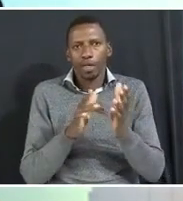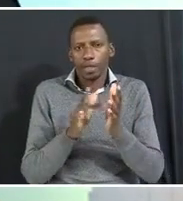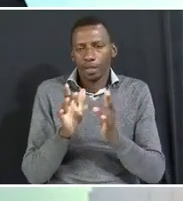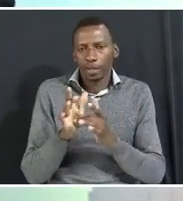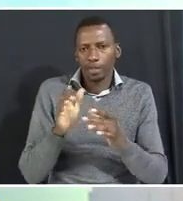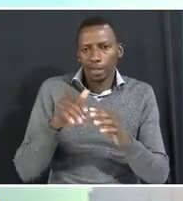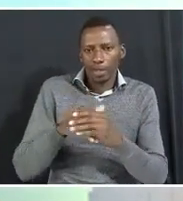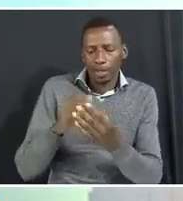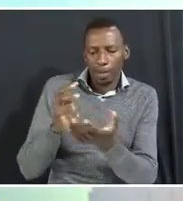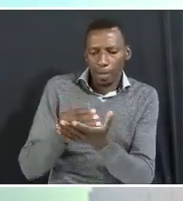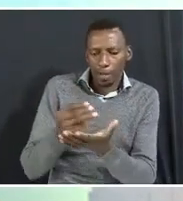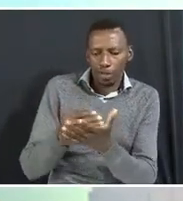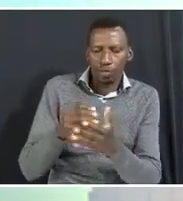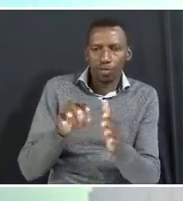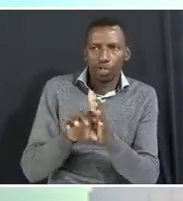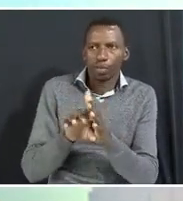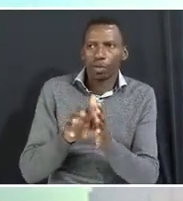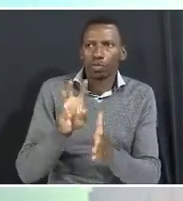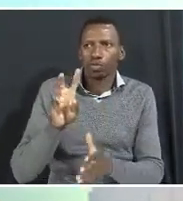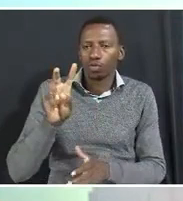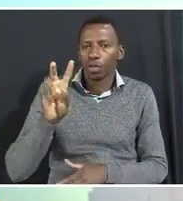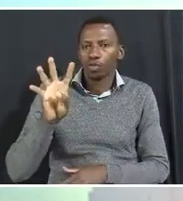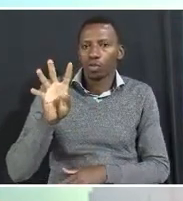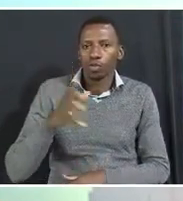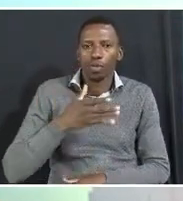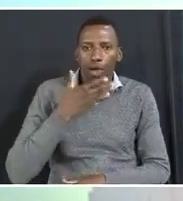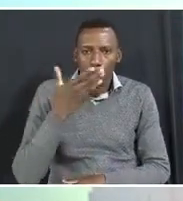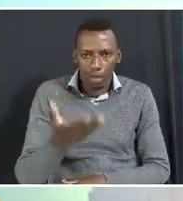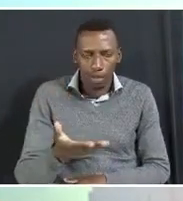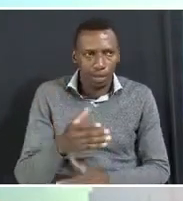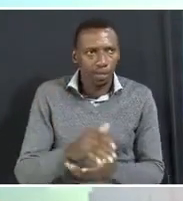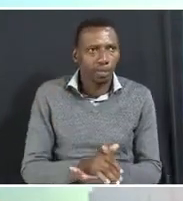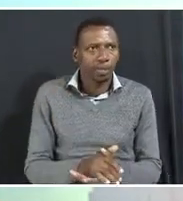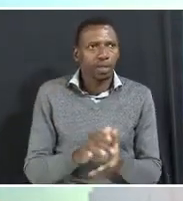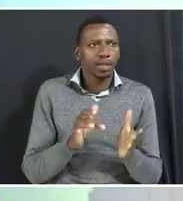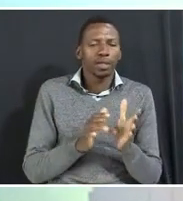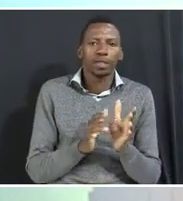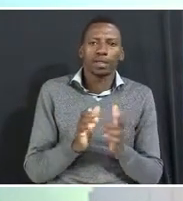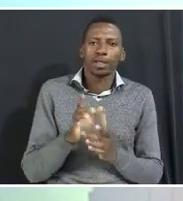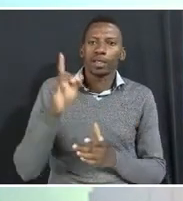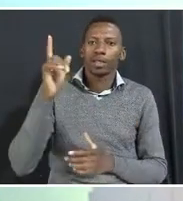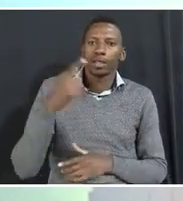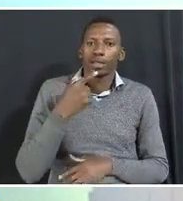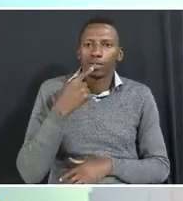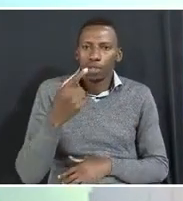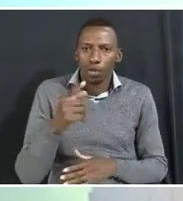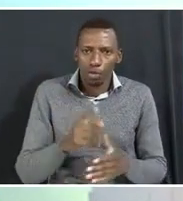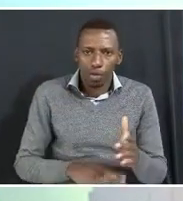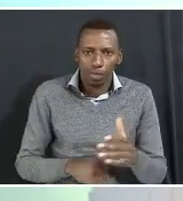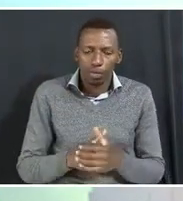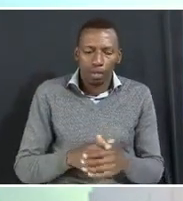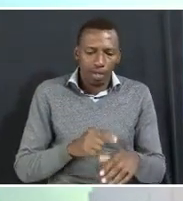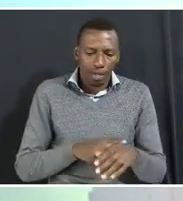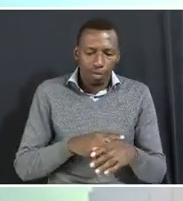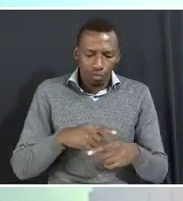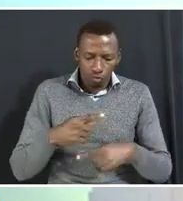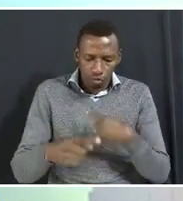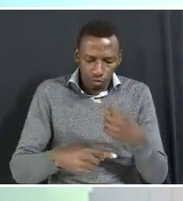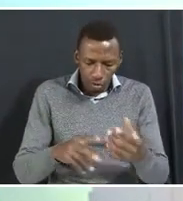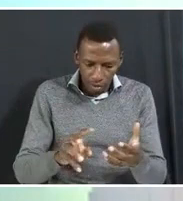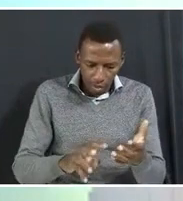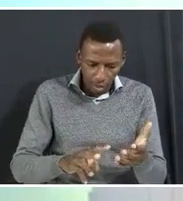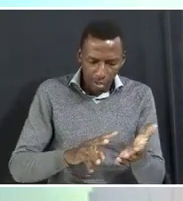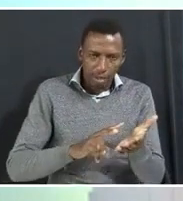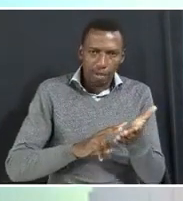24, goes on to answer them. And then he says somewhere, as you go further in